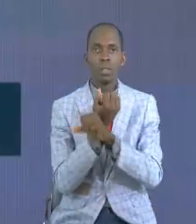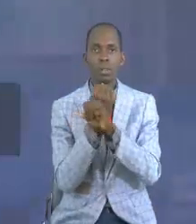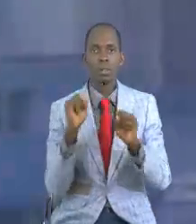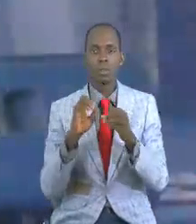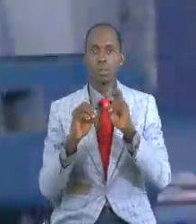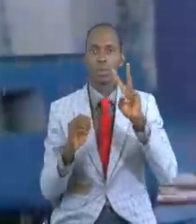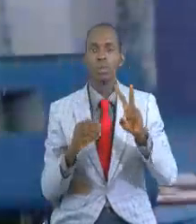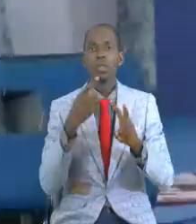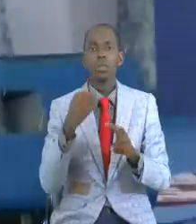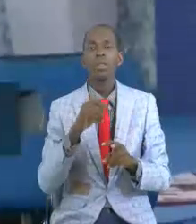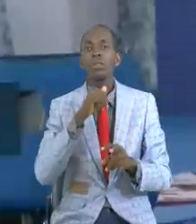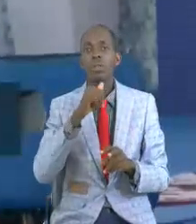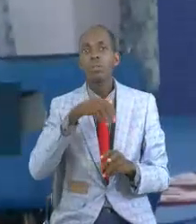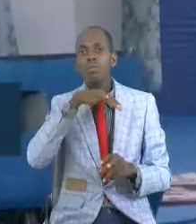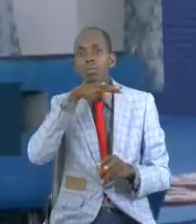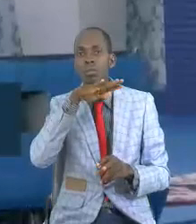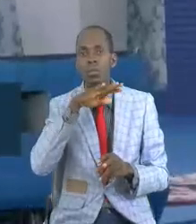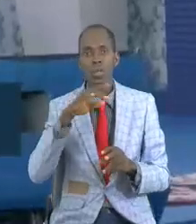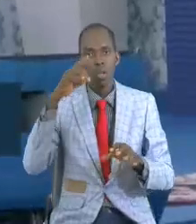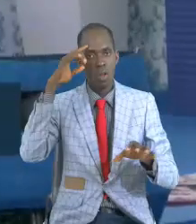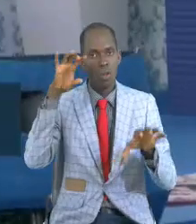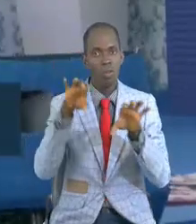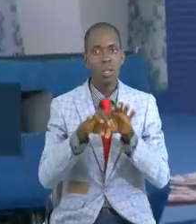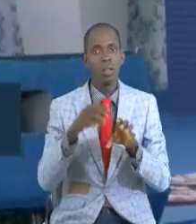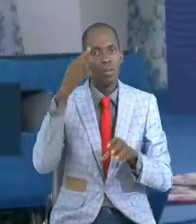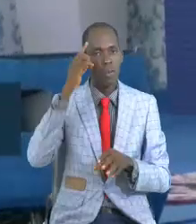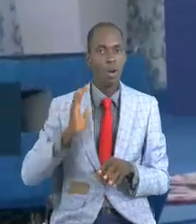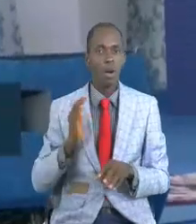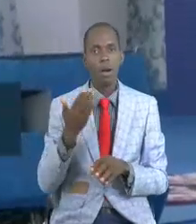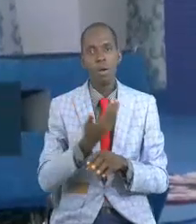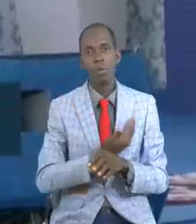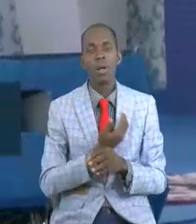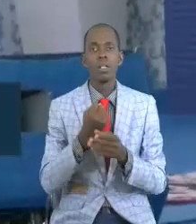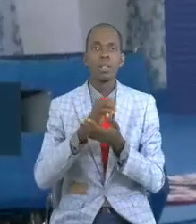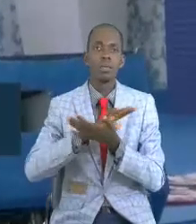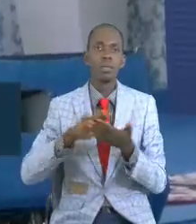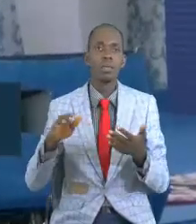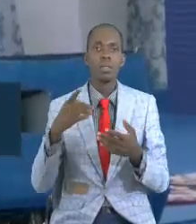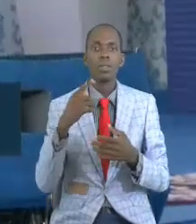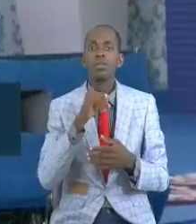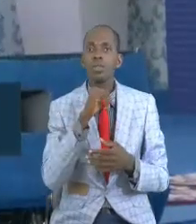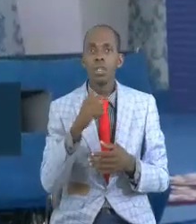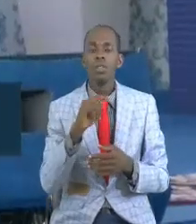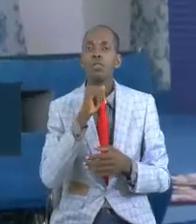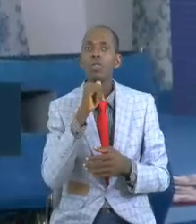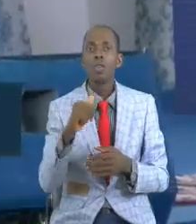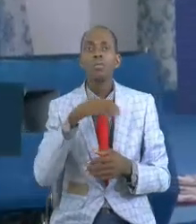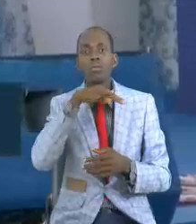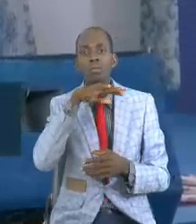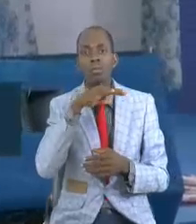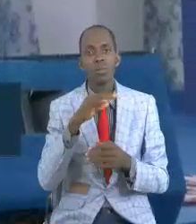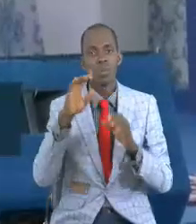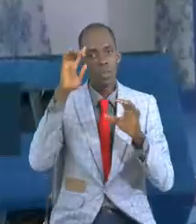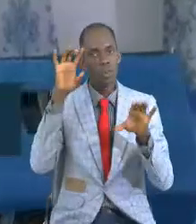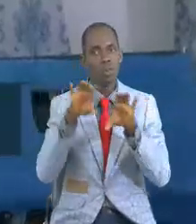incorruptible covenant for our sanctification. Incorruptible covenant for our